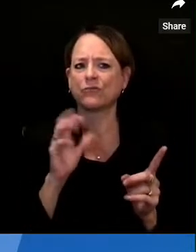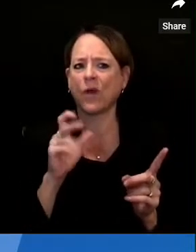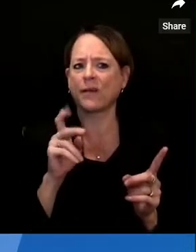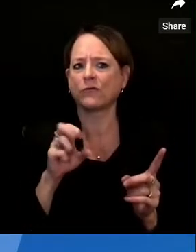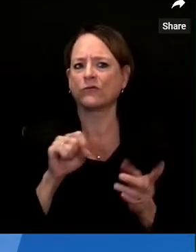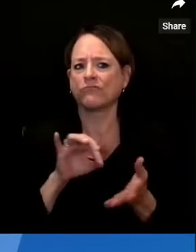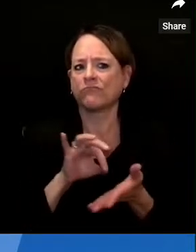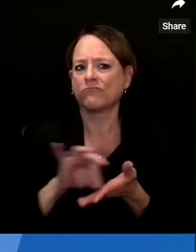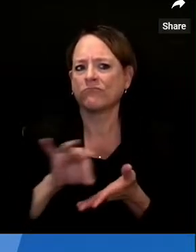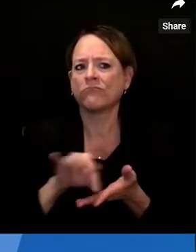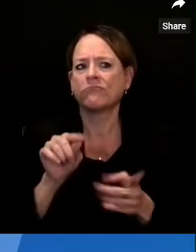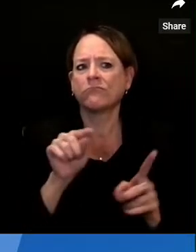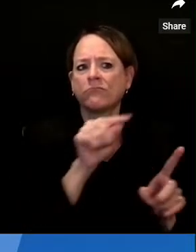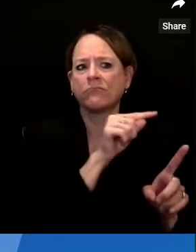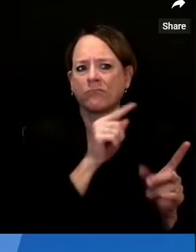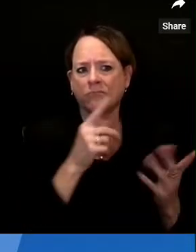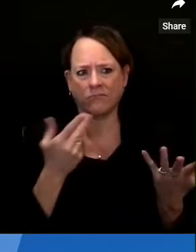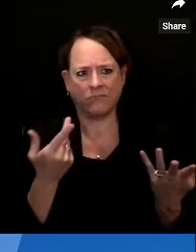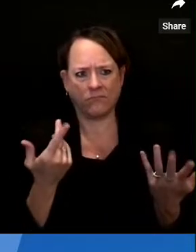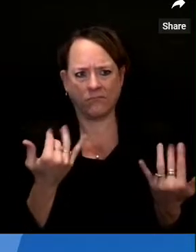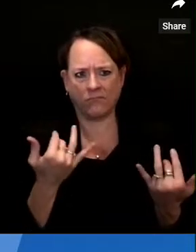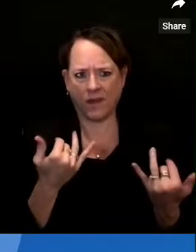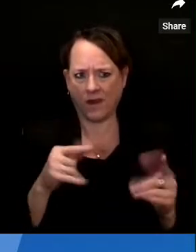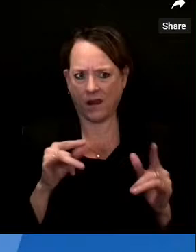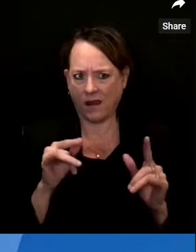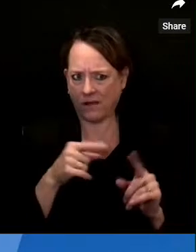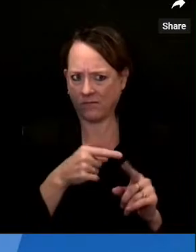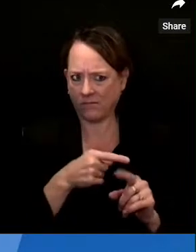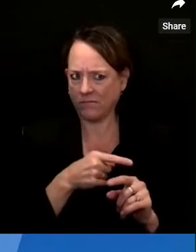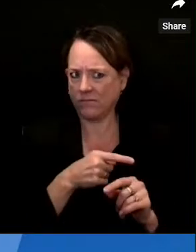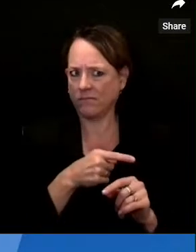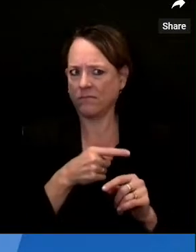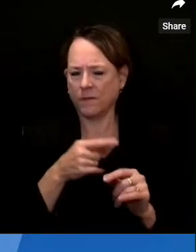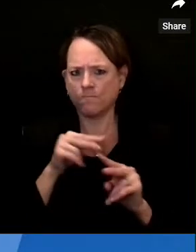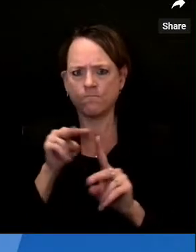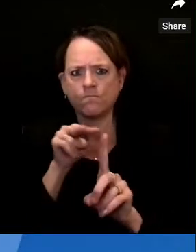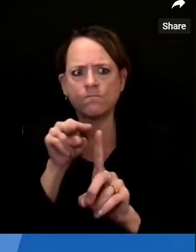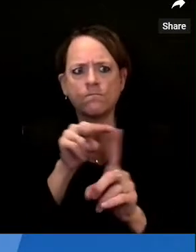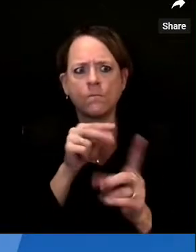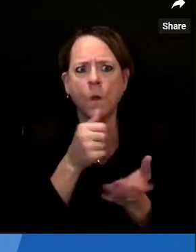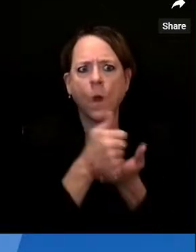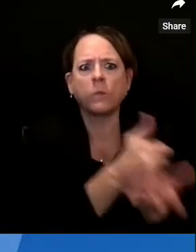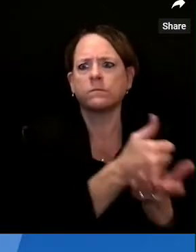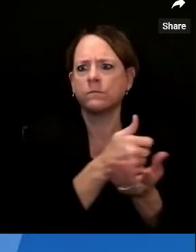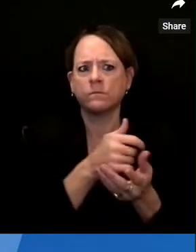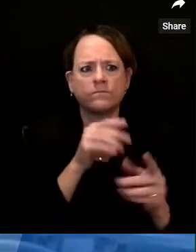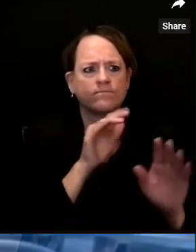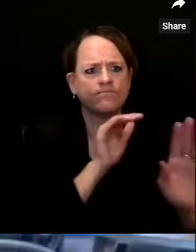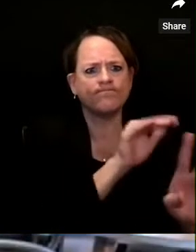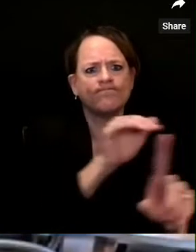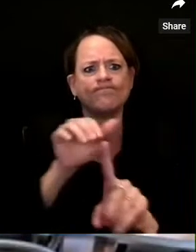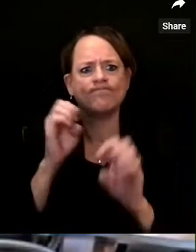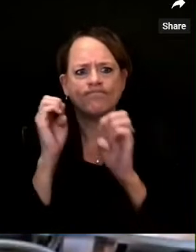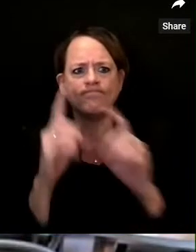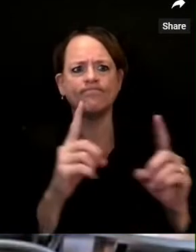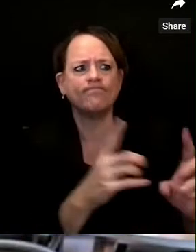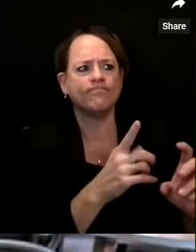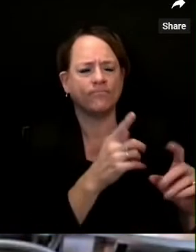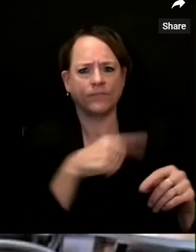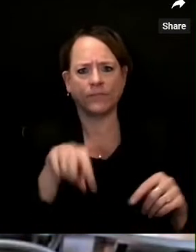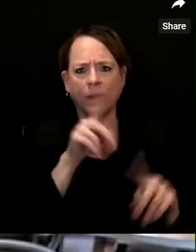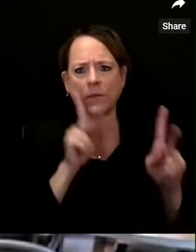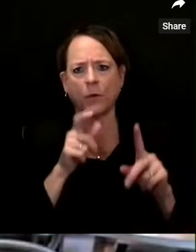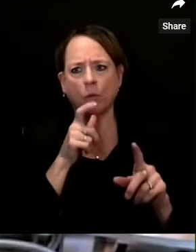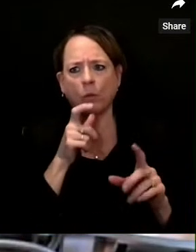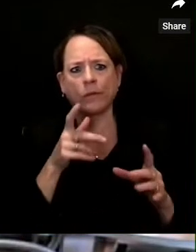impacted the role of contact tracers in our state? Sure. So contact tracing still remains very important because as